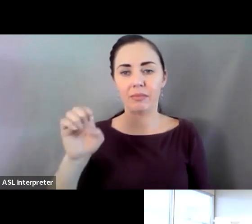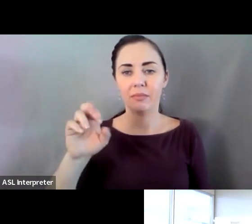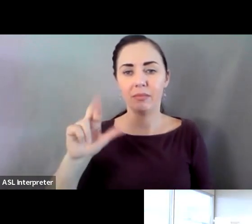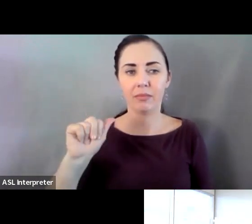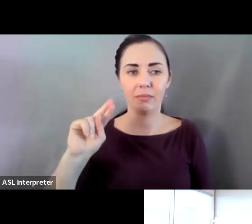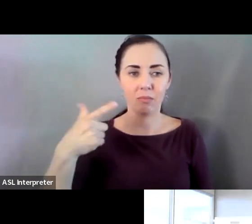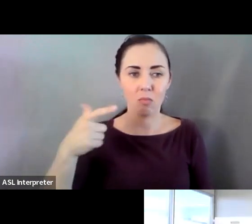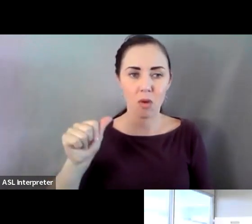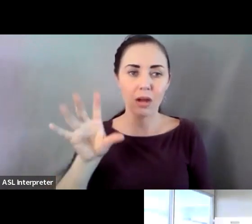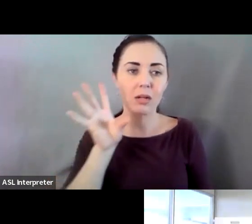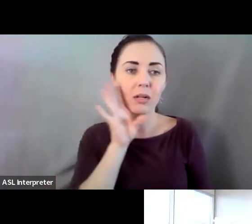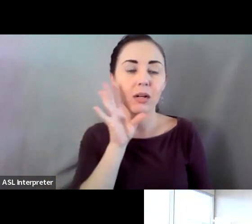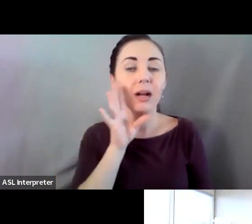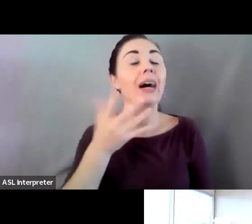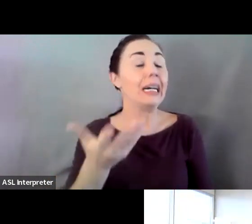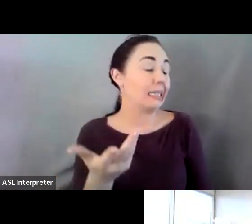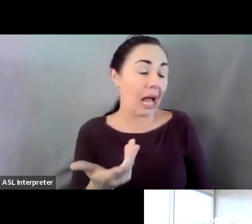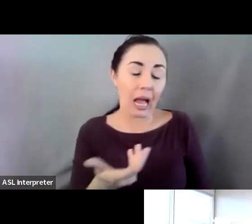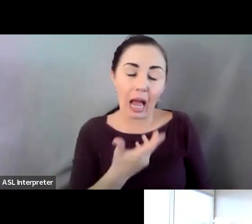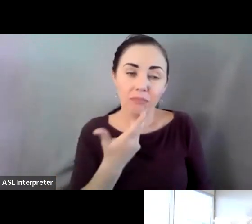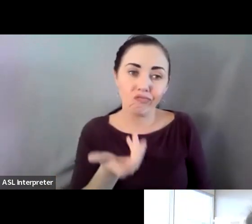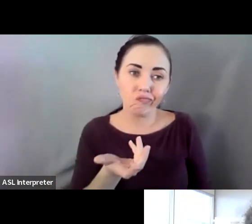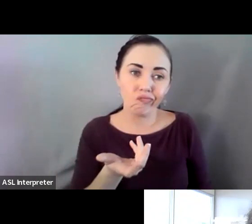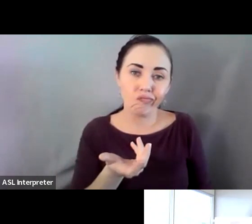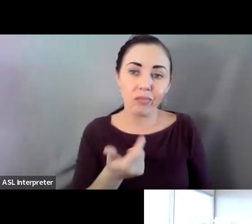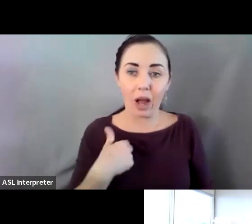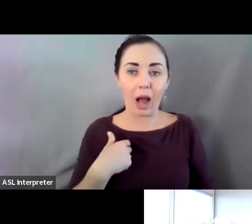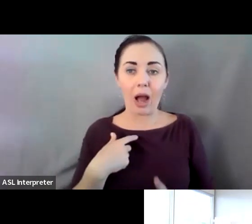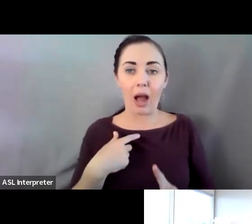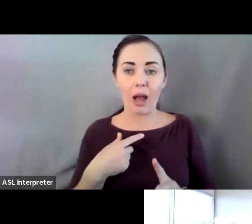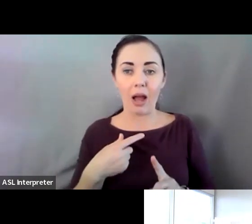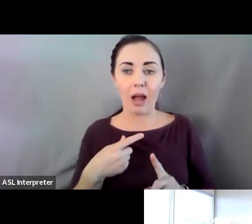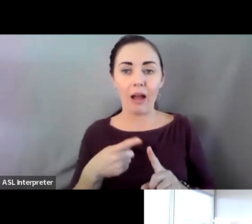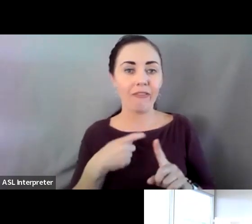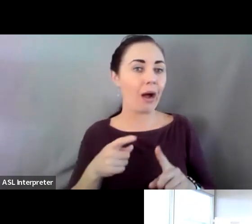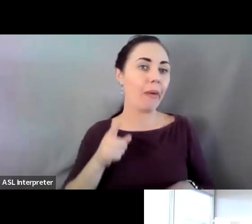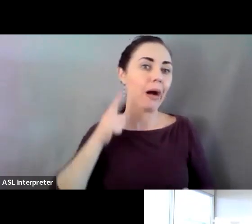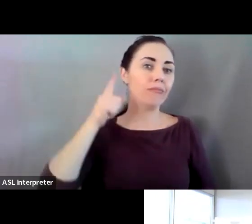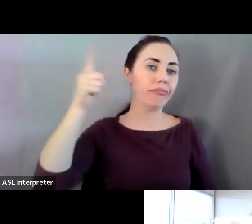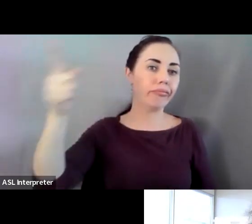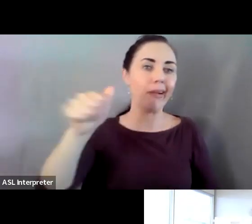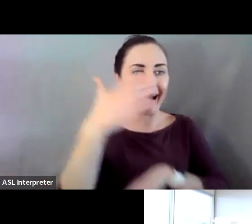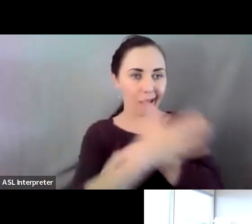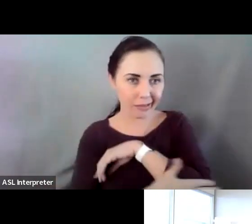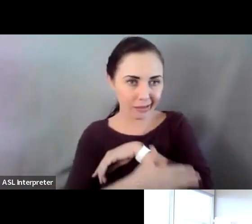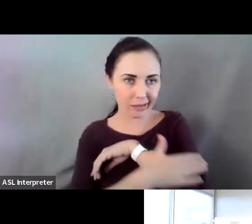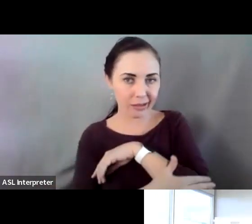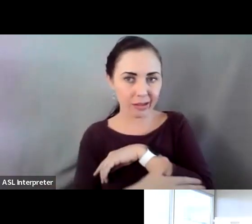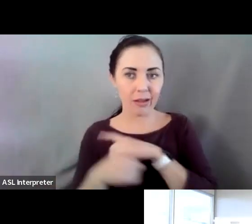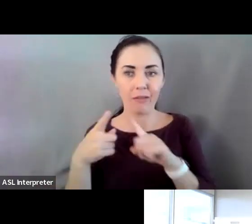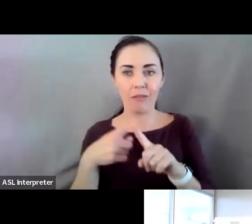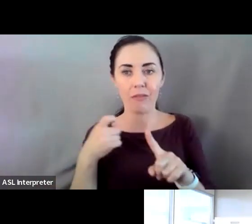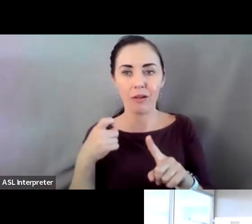I think I came from a very distant place in the world. I came originally